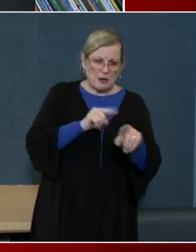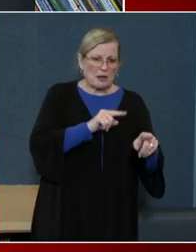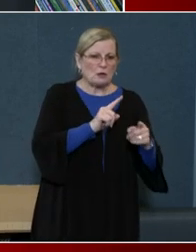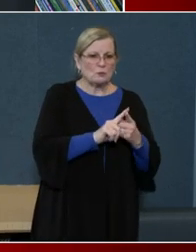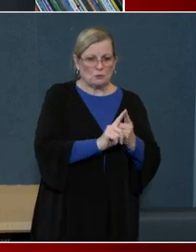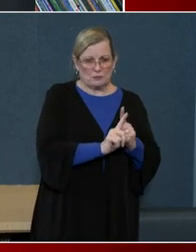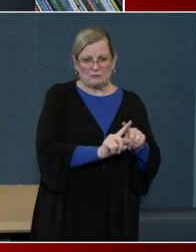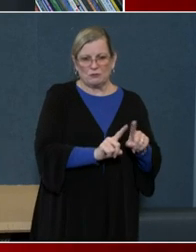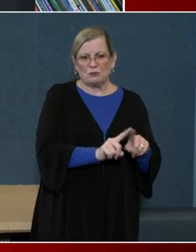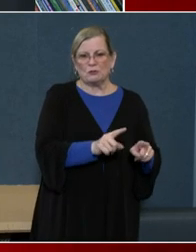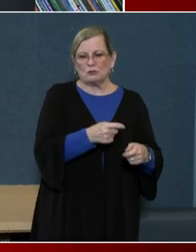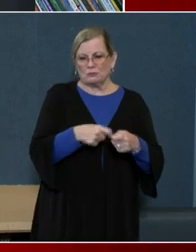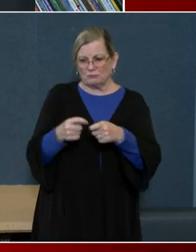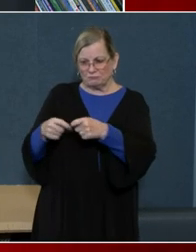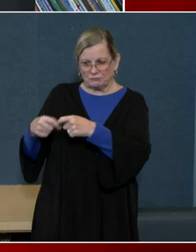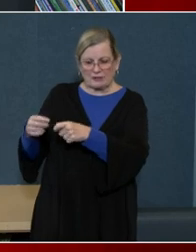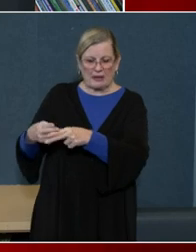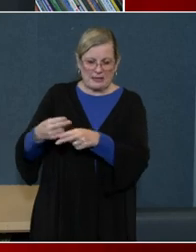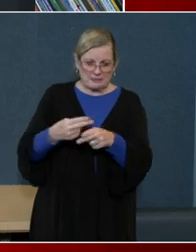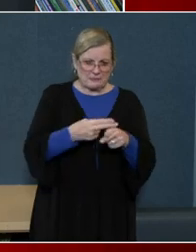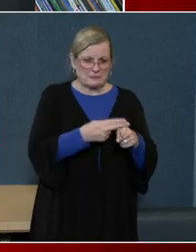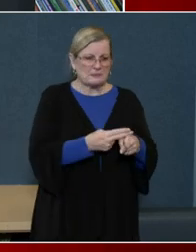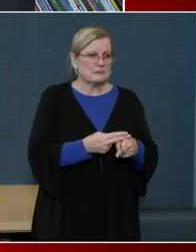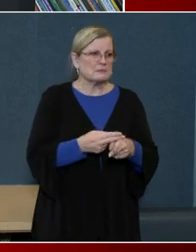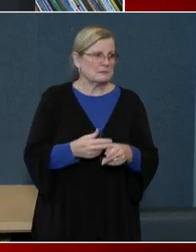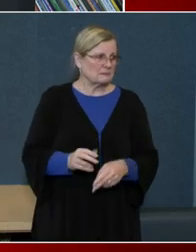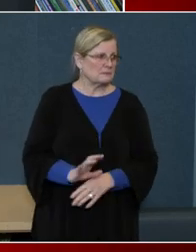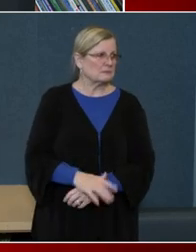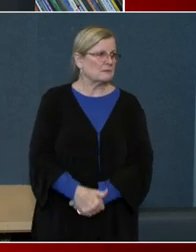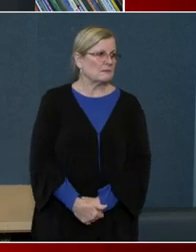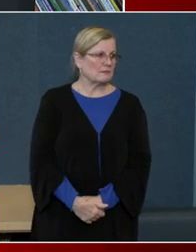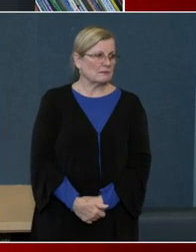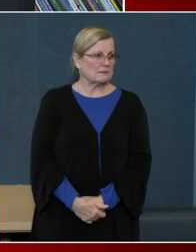addressing FACES or implementing FACES.